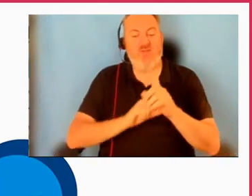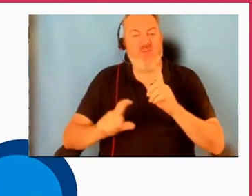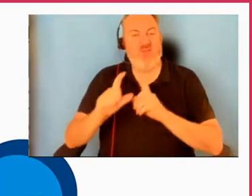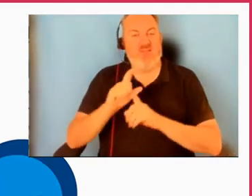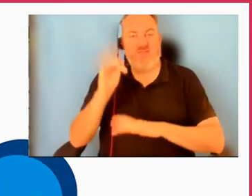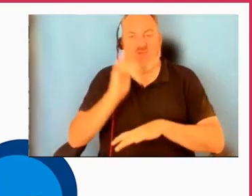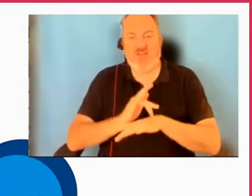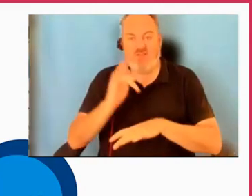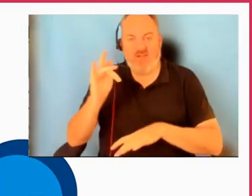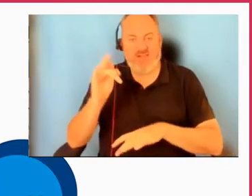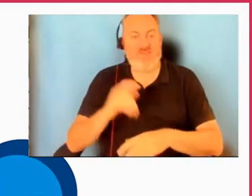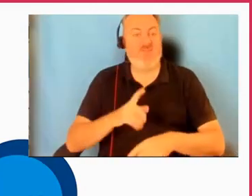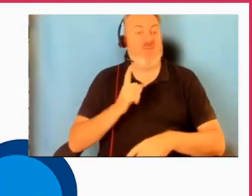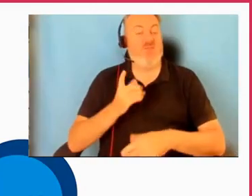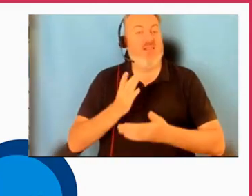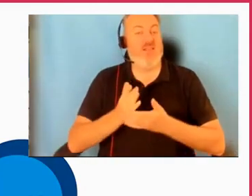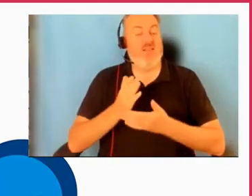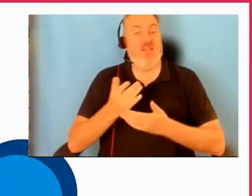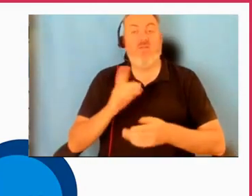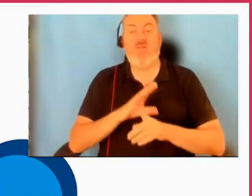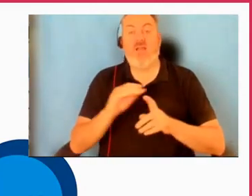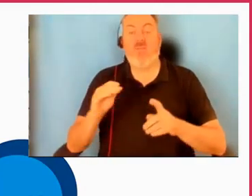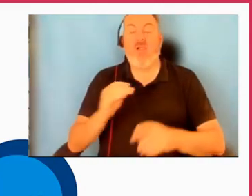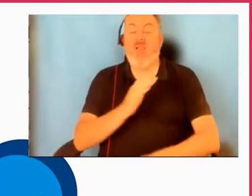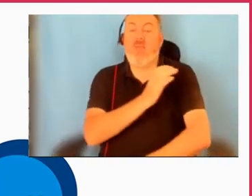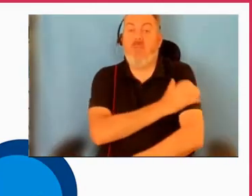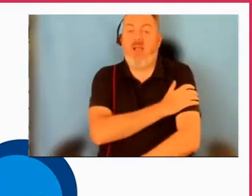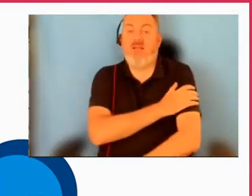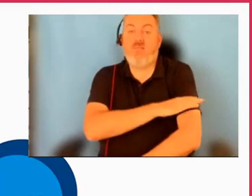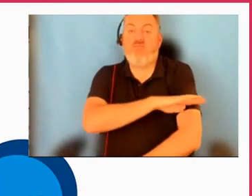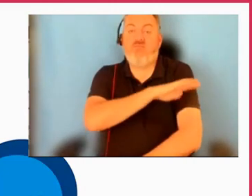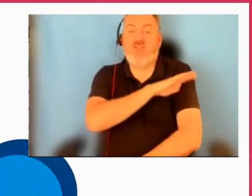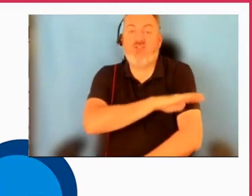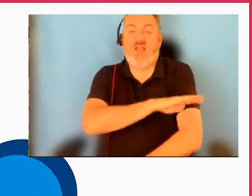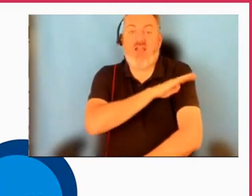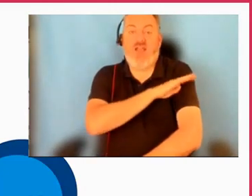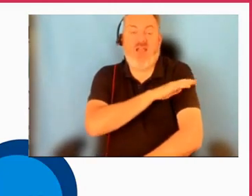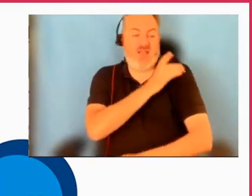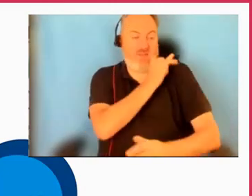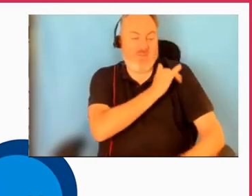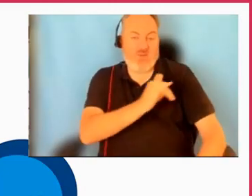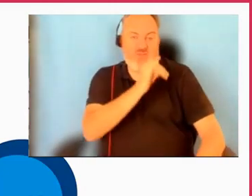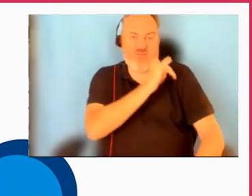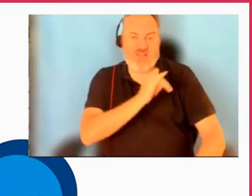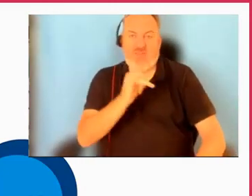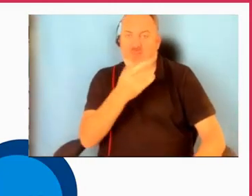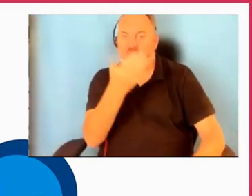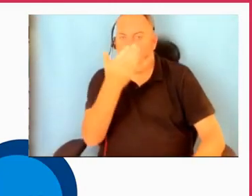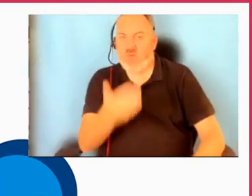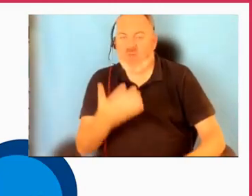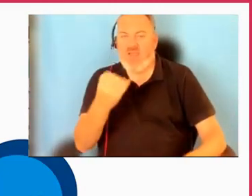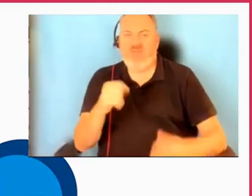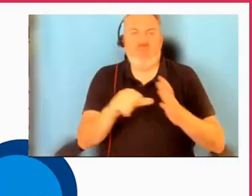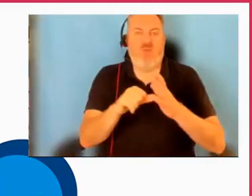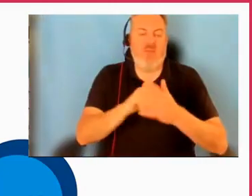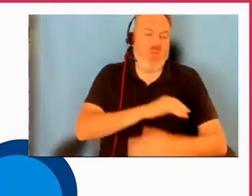best example of this in Scotland is the blood pressure monitoring service. So if a person has been identified at being at